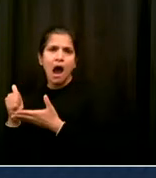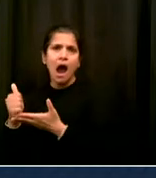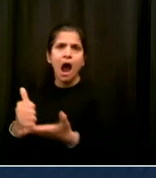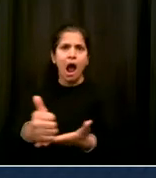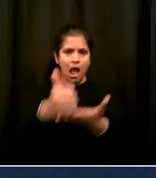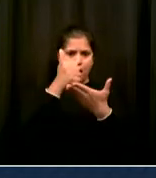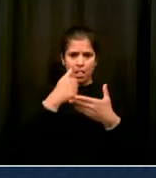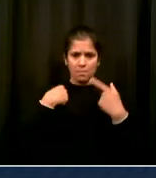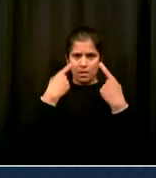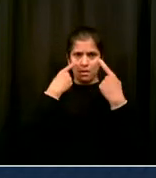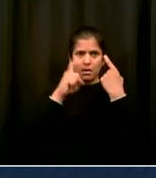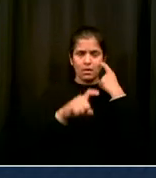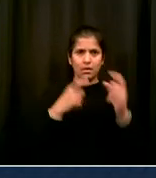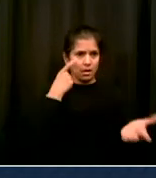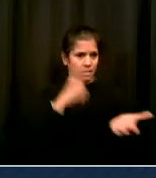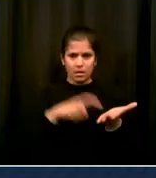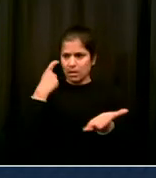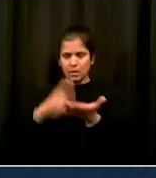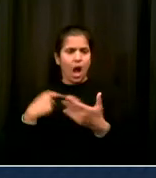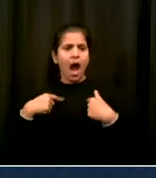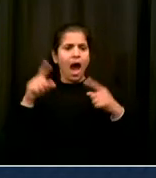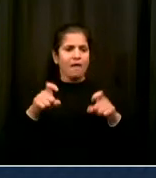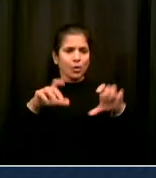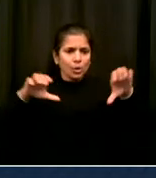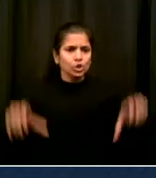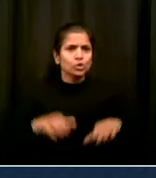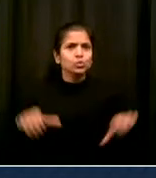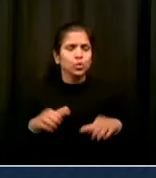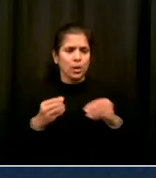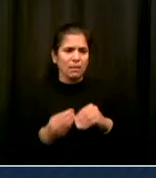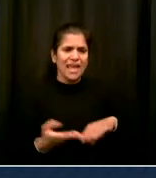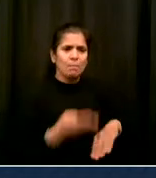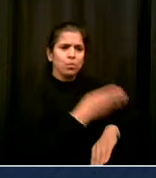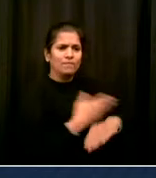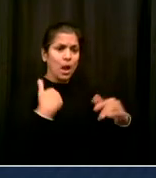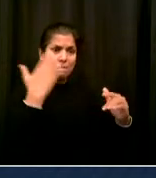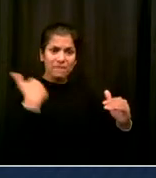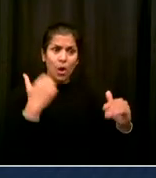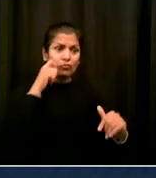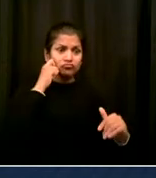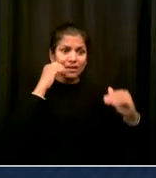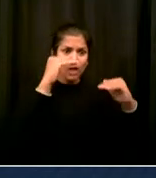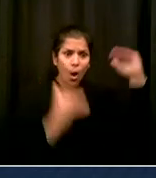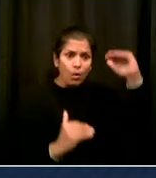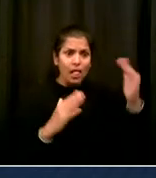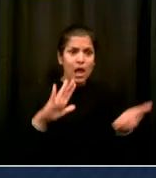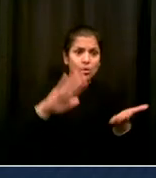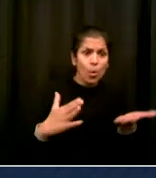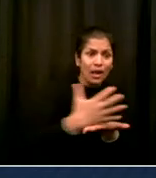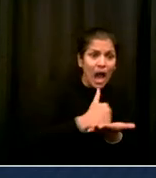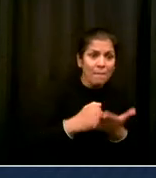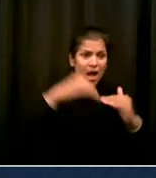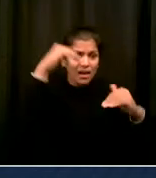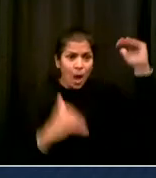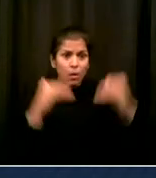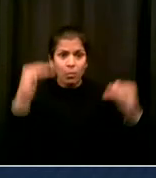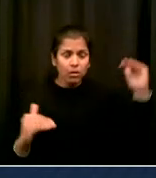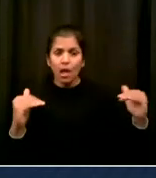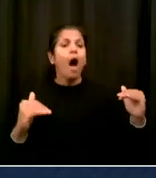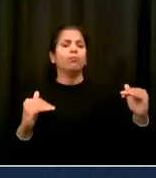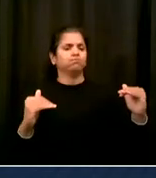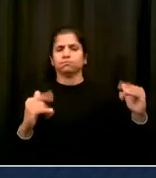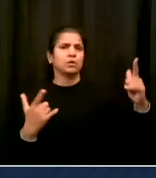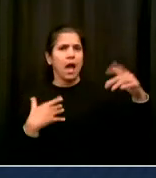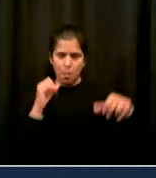and didn't get their fair share no matter how hard they worked. So many people we lost were victims of still too